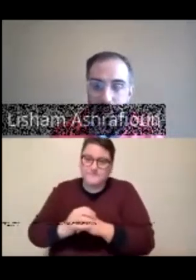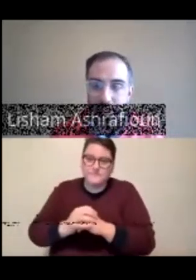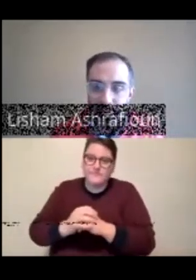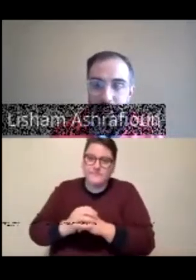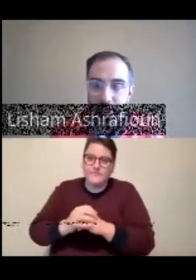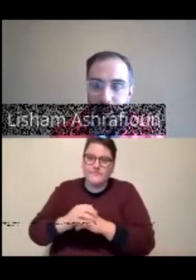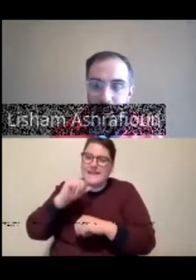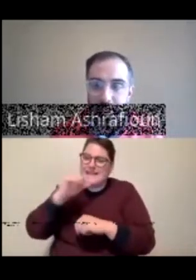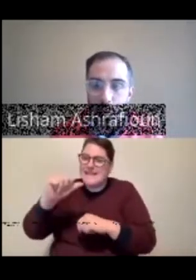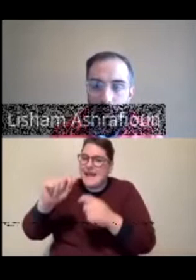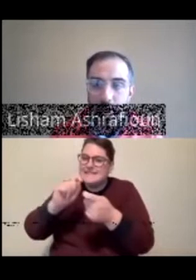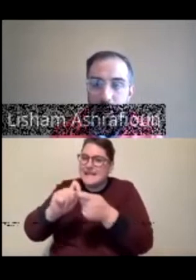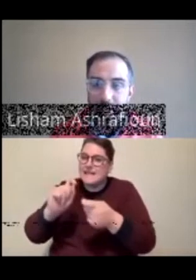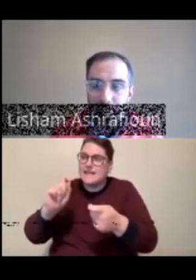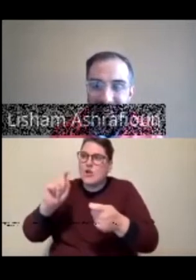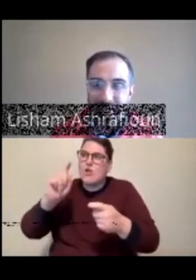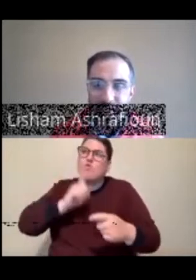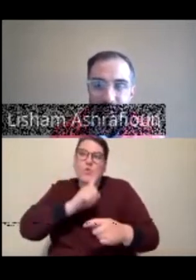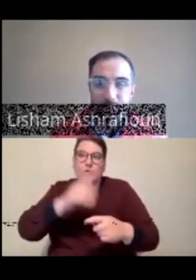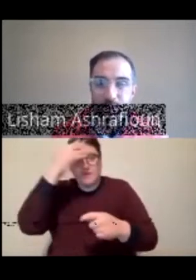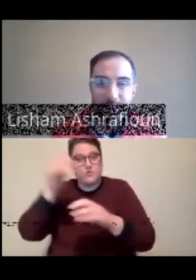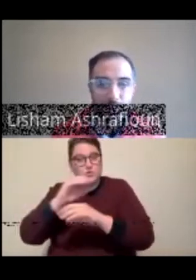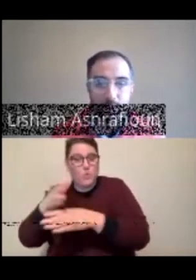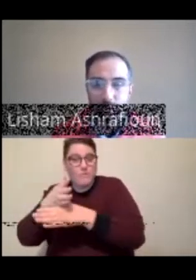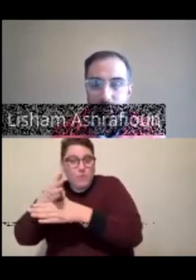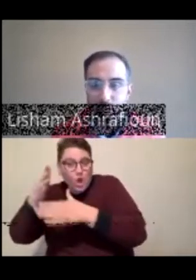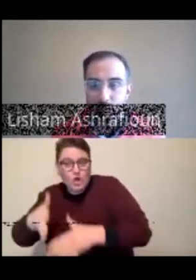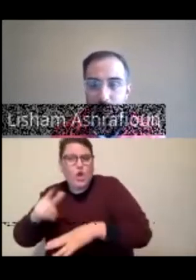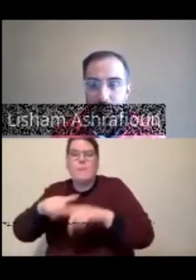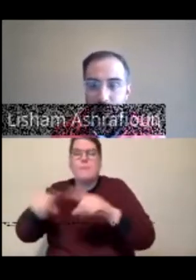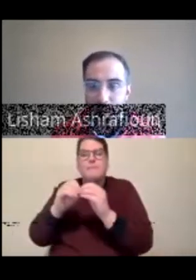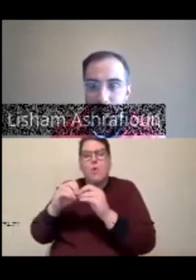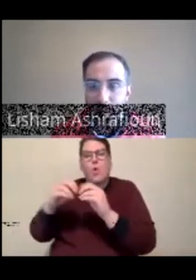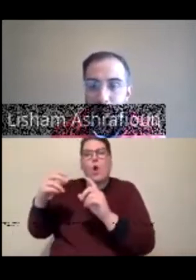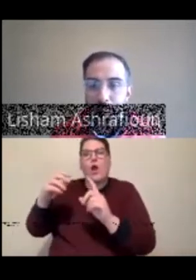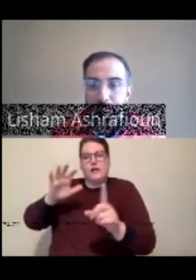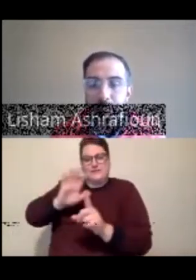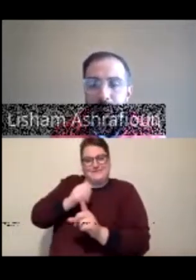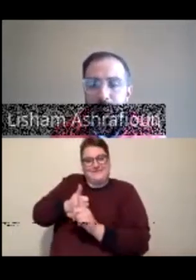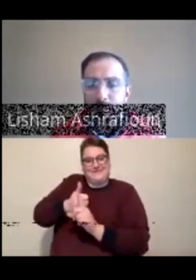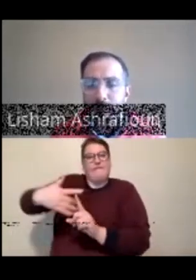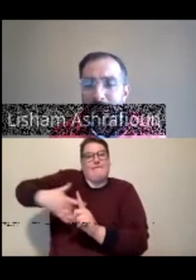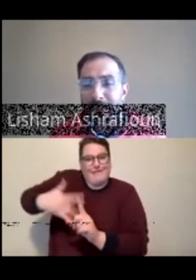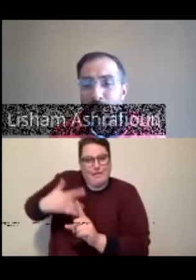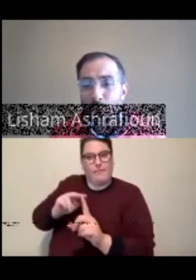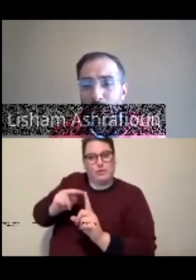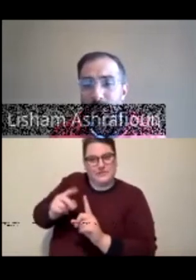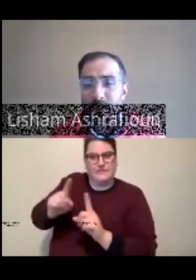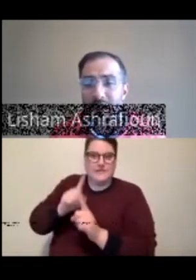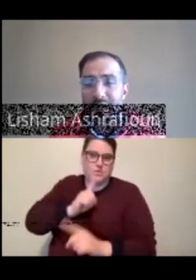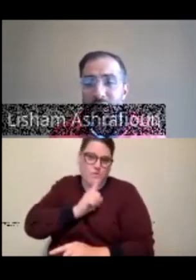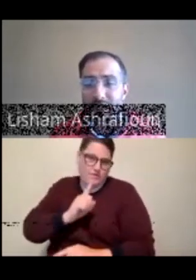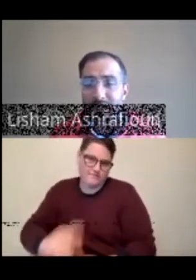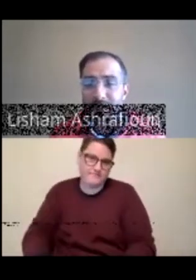exactly loneliness, but gets more explicitly into the perception of their social relationship. And then